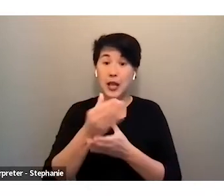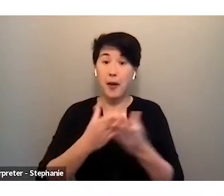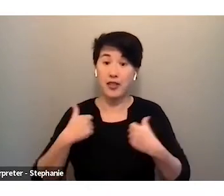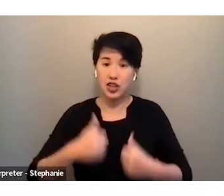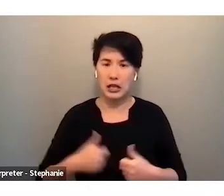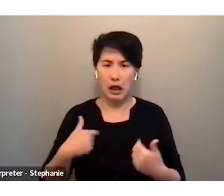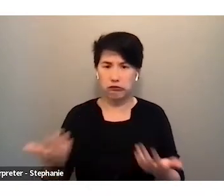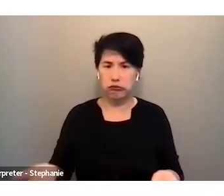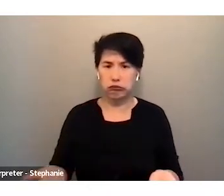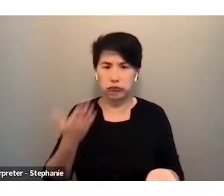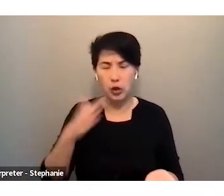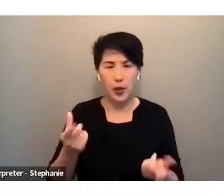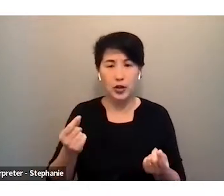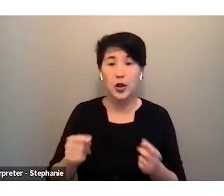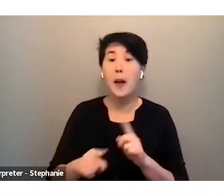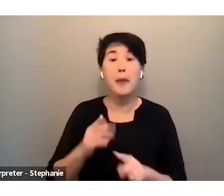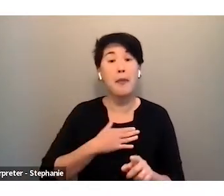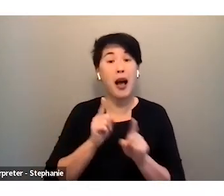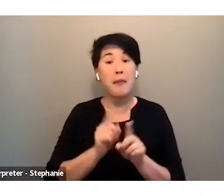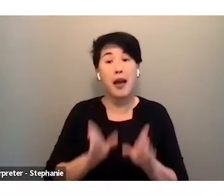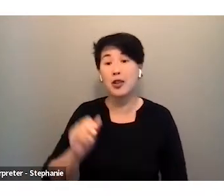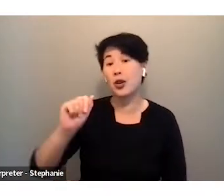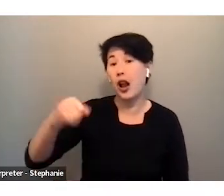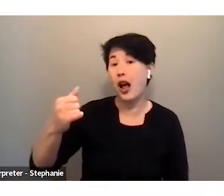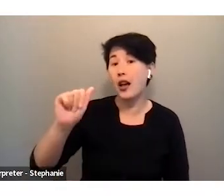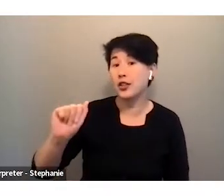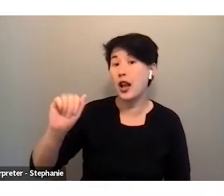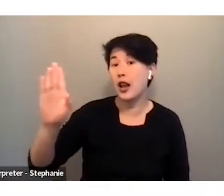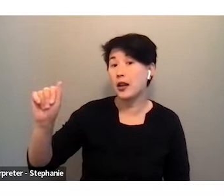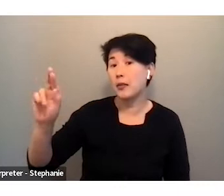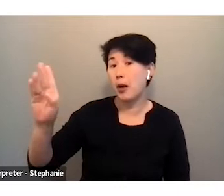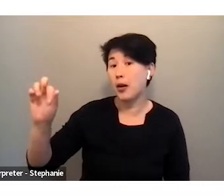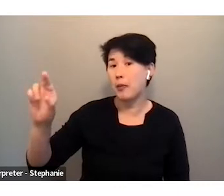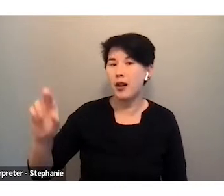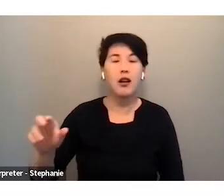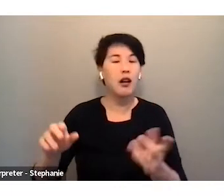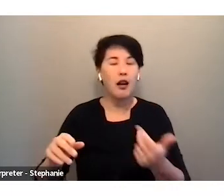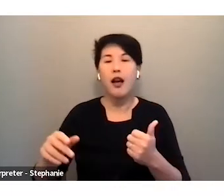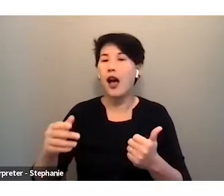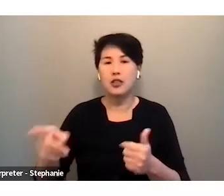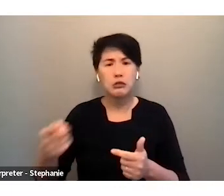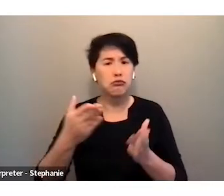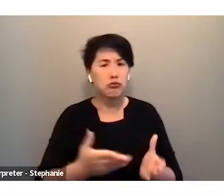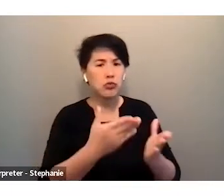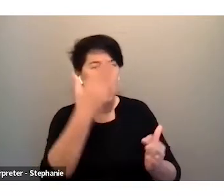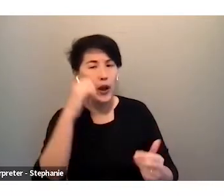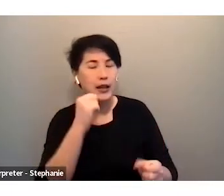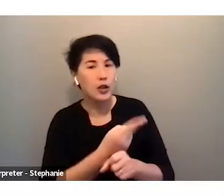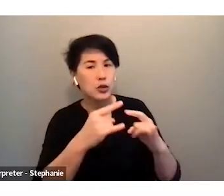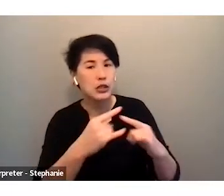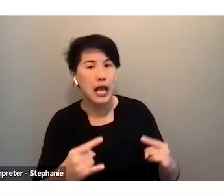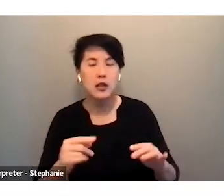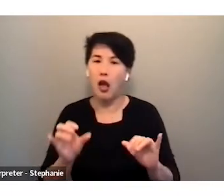suggested using tents, because in the UK, there's so many festivals over the summer, and every year there's just so